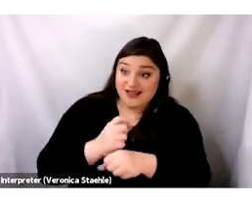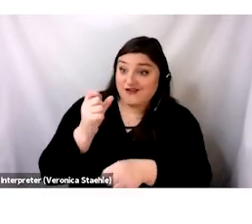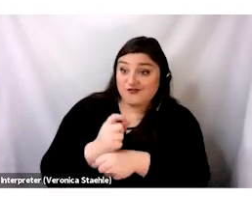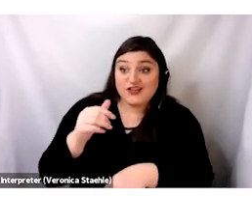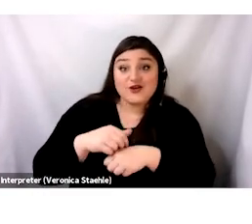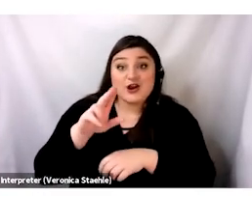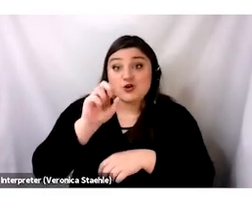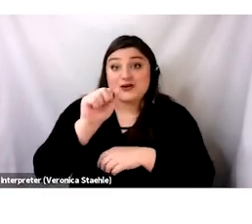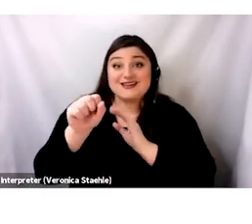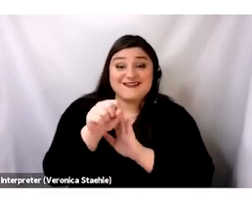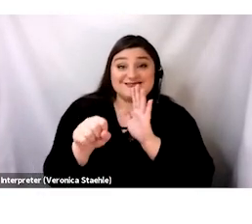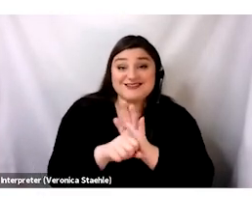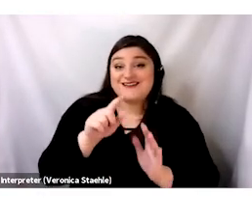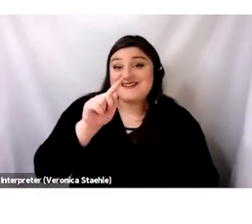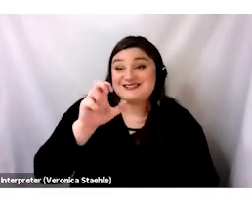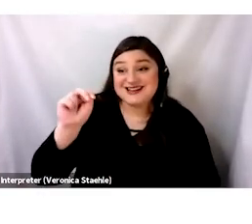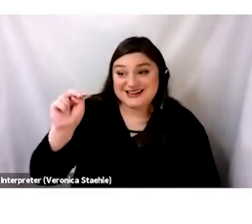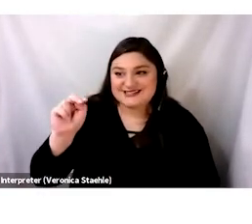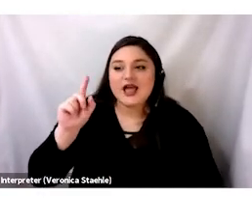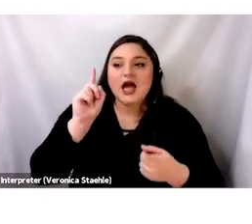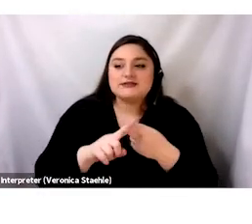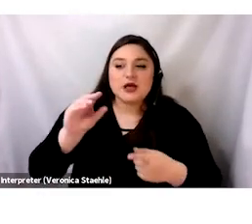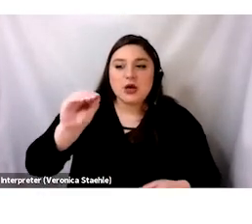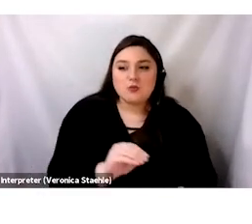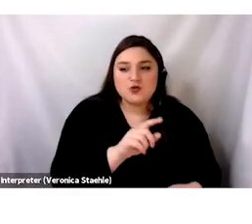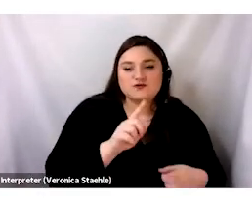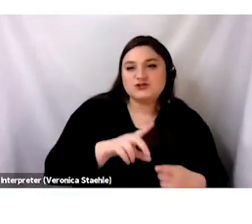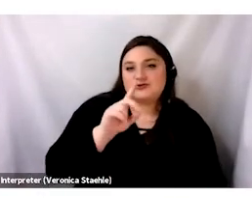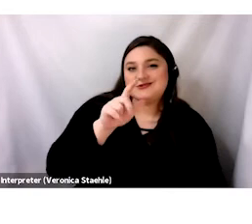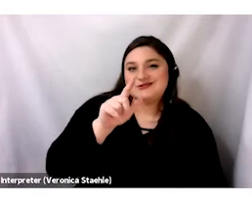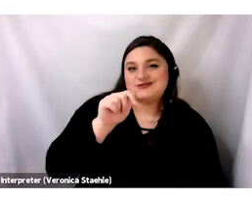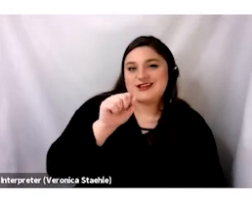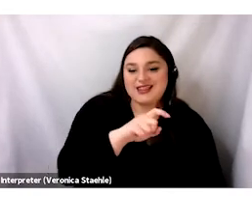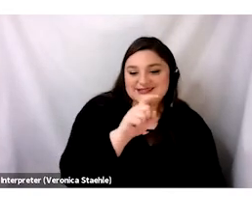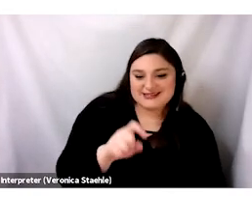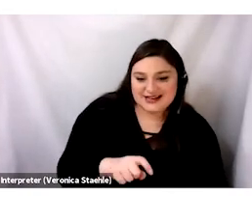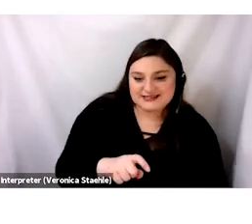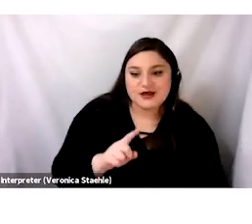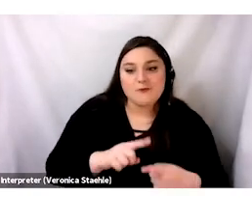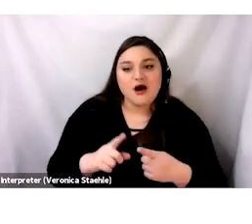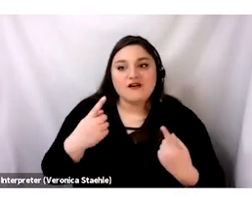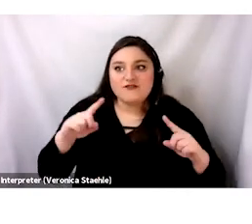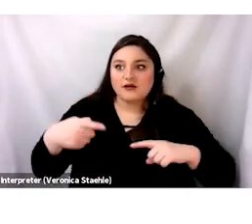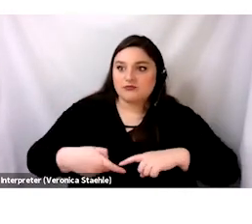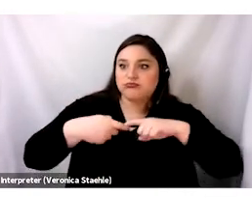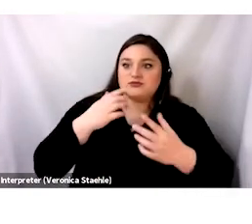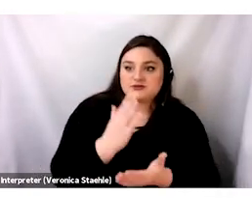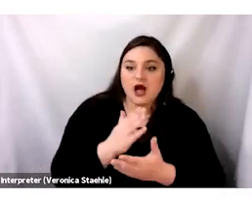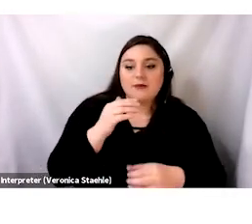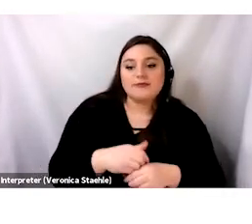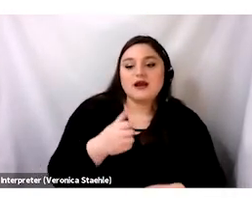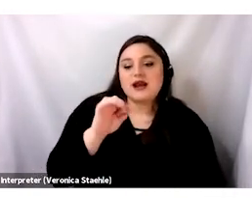it moved to Dallas, Texas. It was discontinued in 1993 due to lack of funds, a sponsor, and changes in